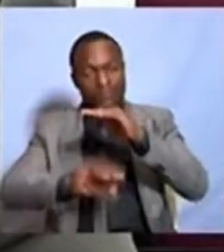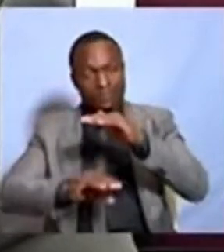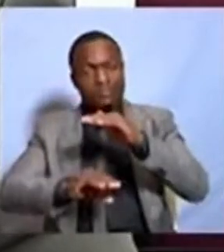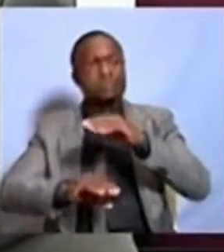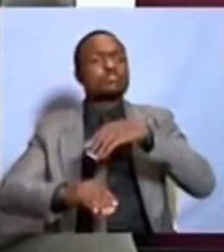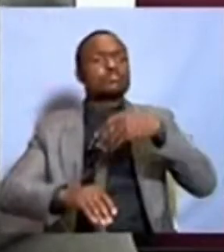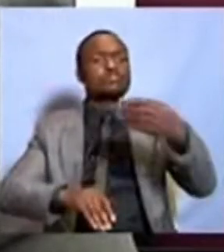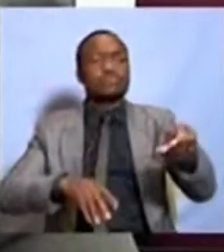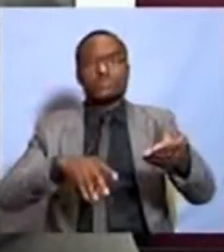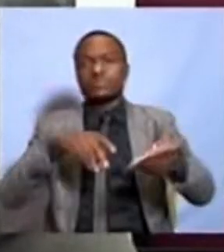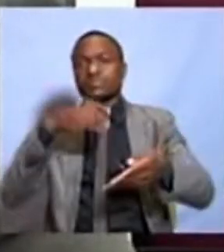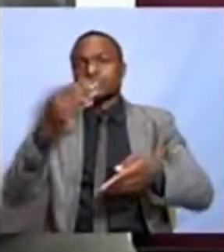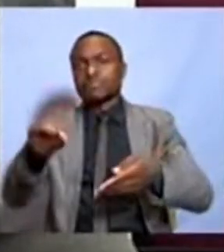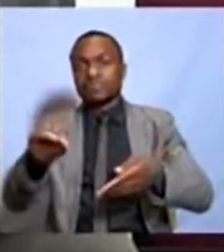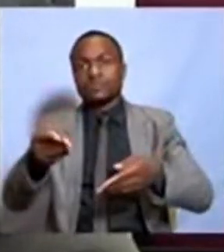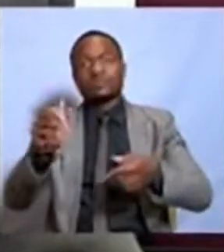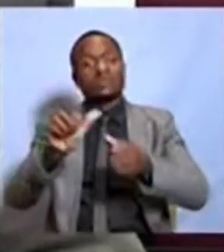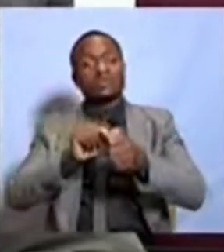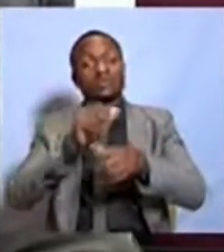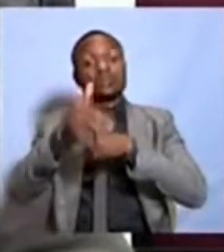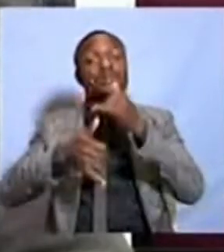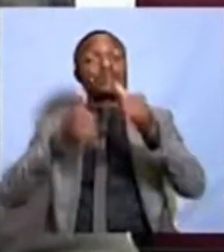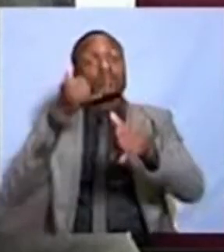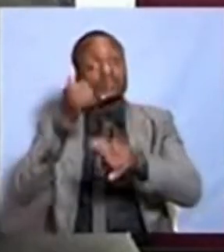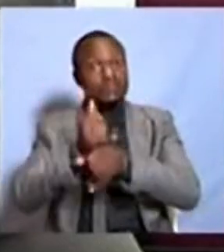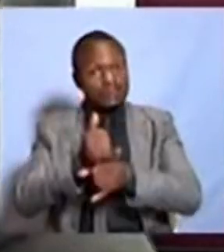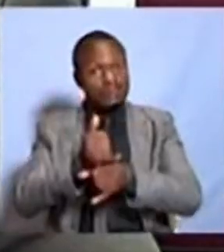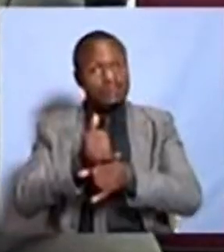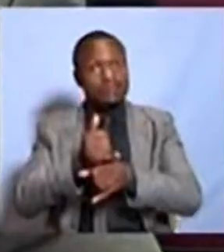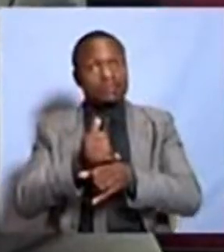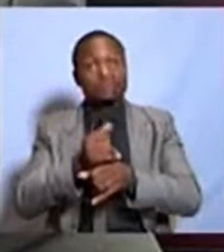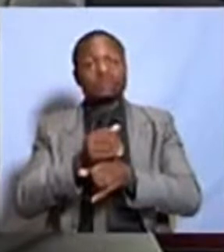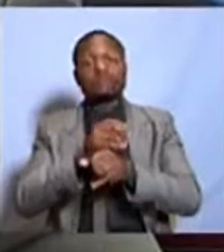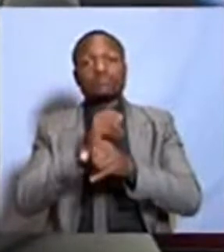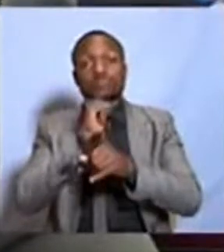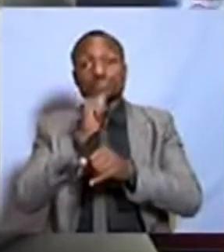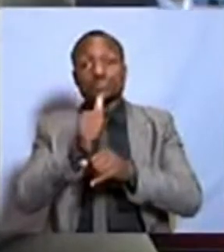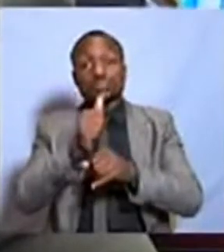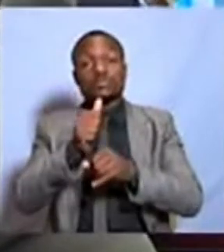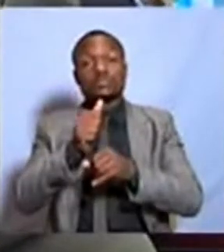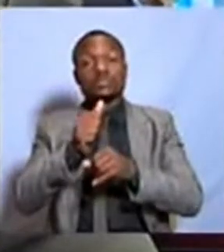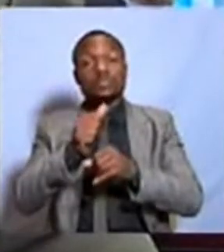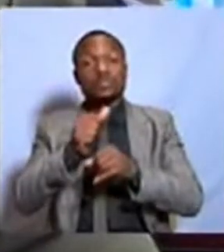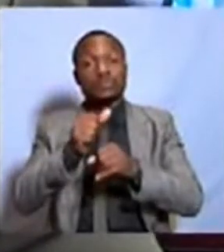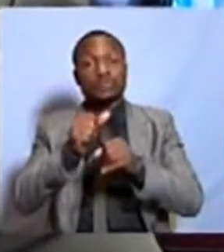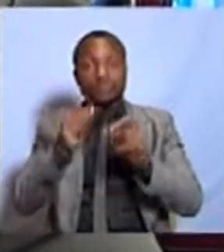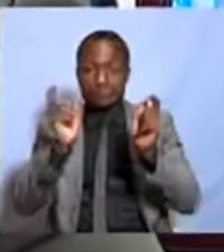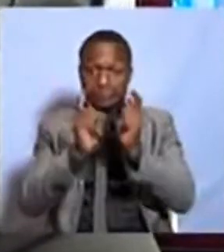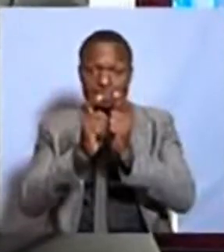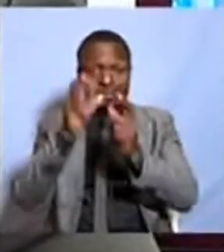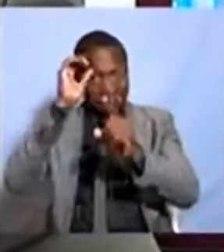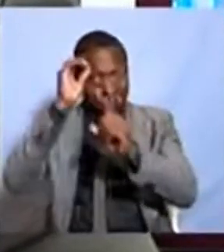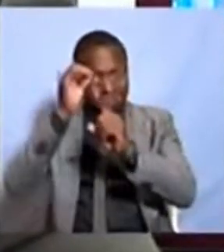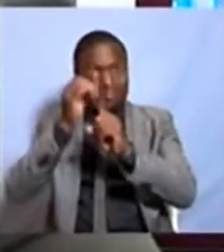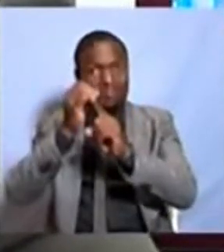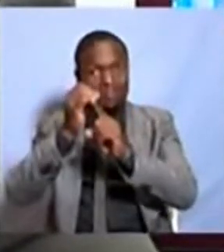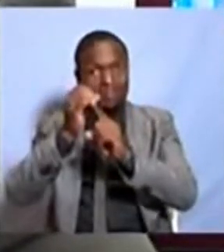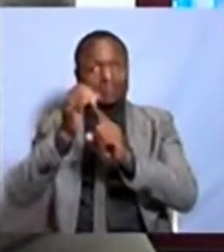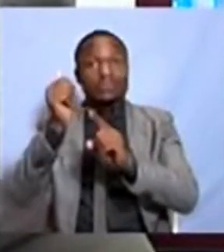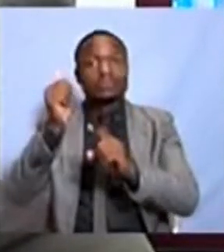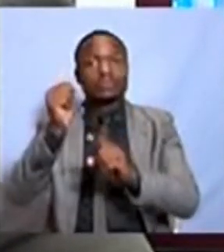year out, as opposed to meeting the Abuja Protocol, because we must first utilize what we